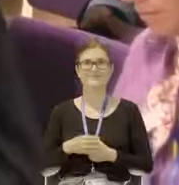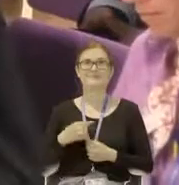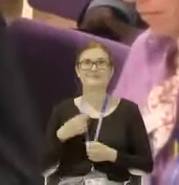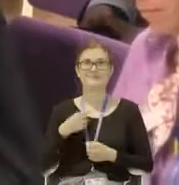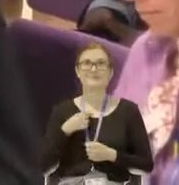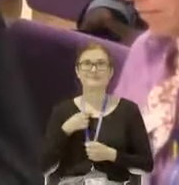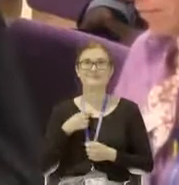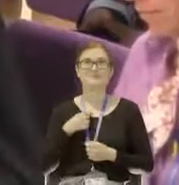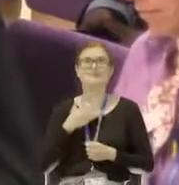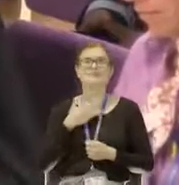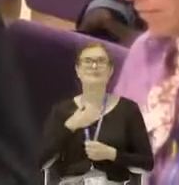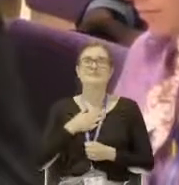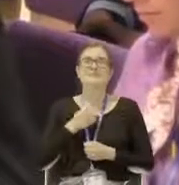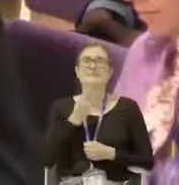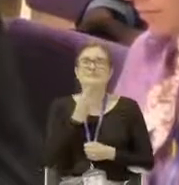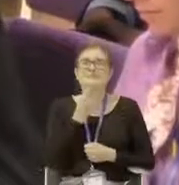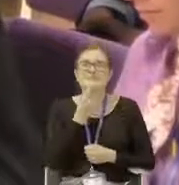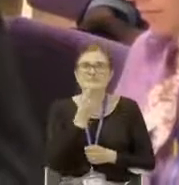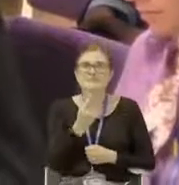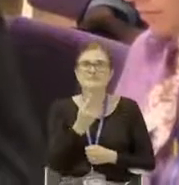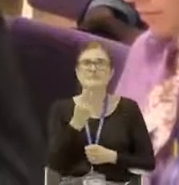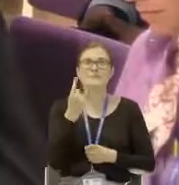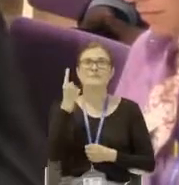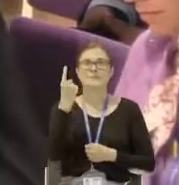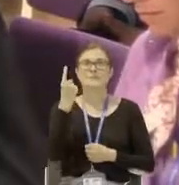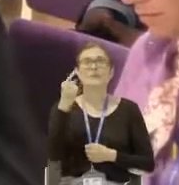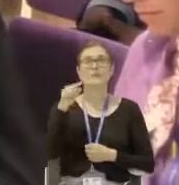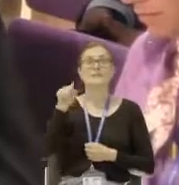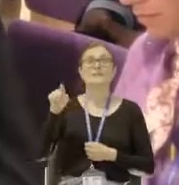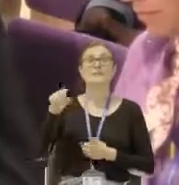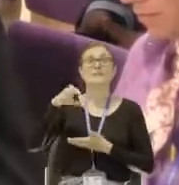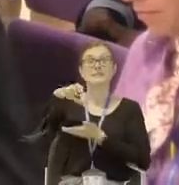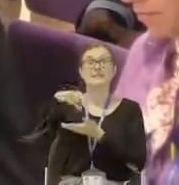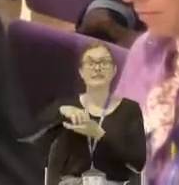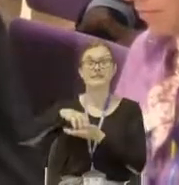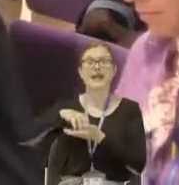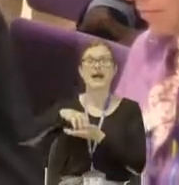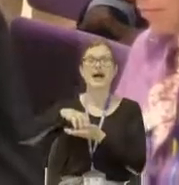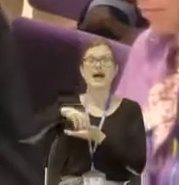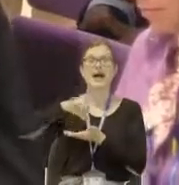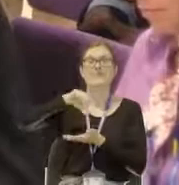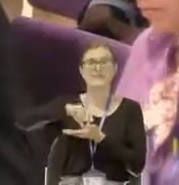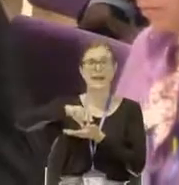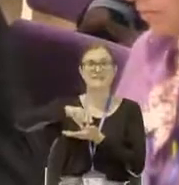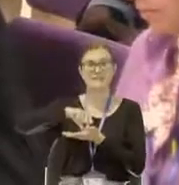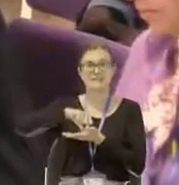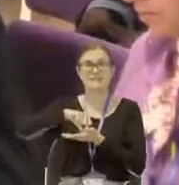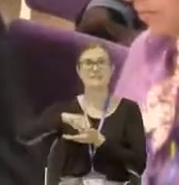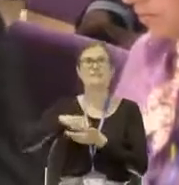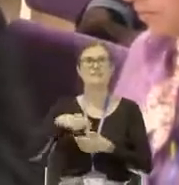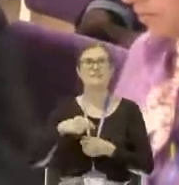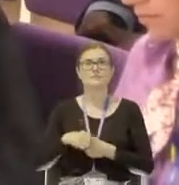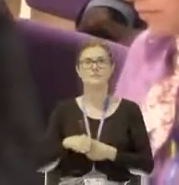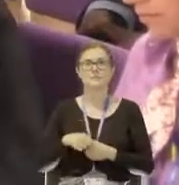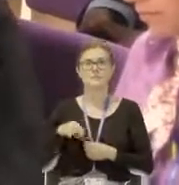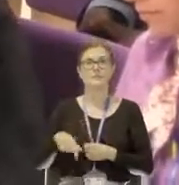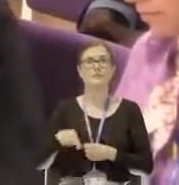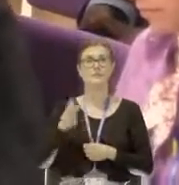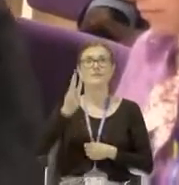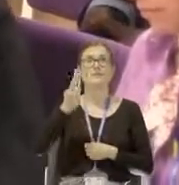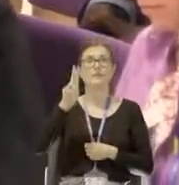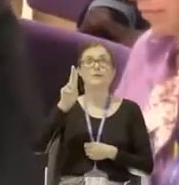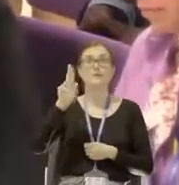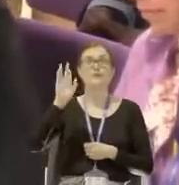city in WOOF 11. Well, the world has forgotten Afghanistan. Thank you